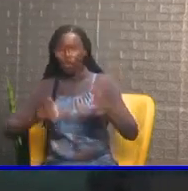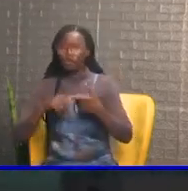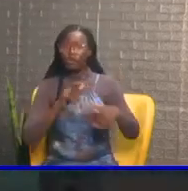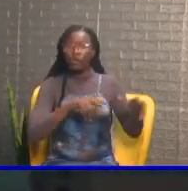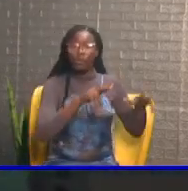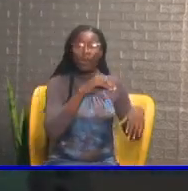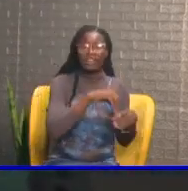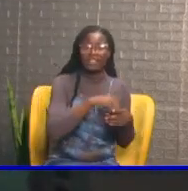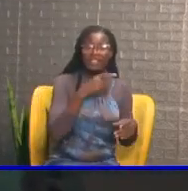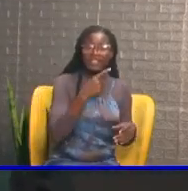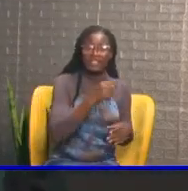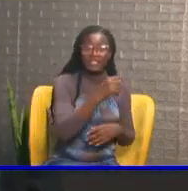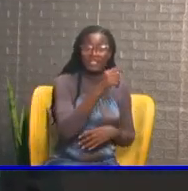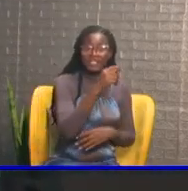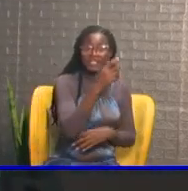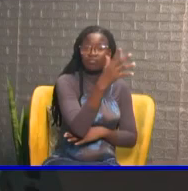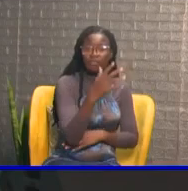feeble person among them.